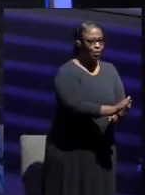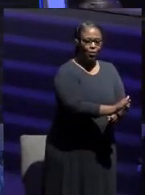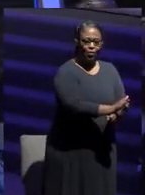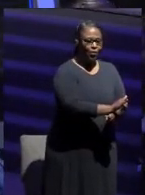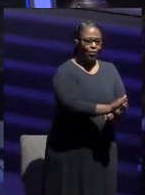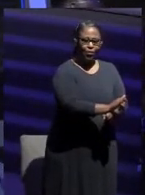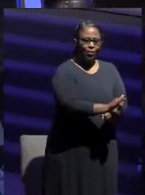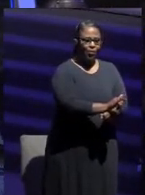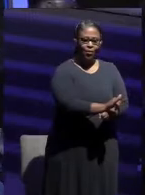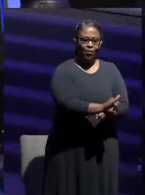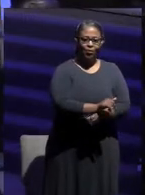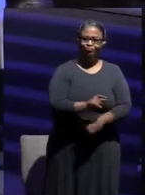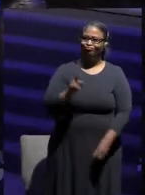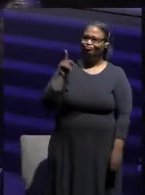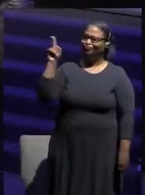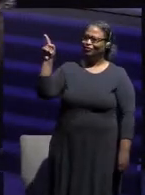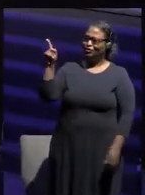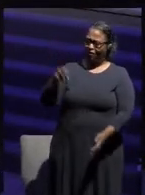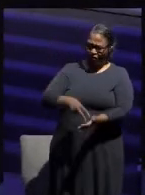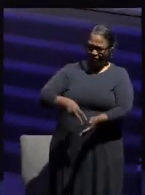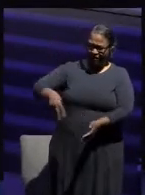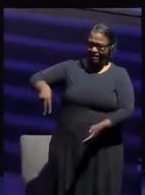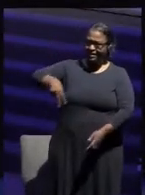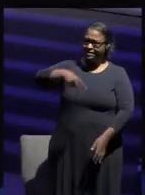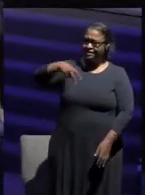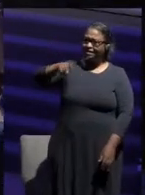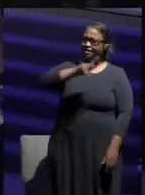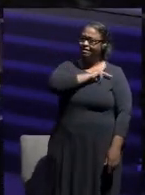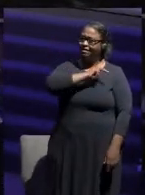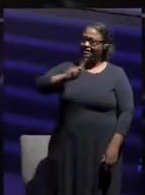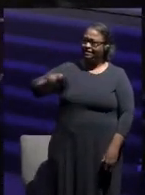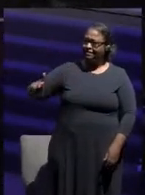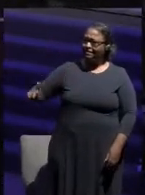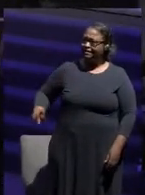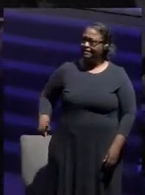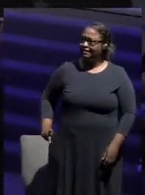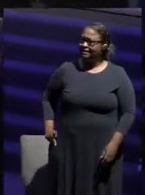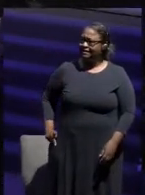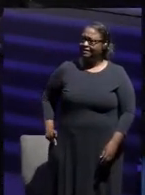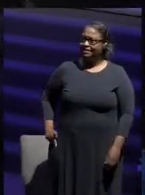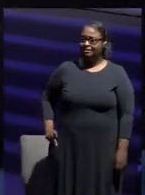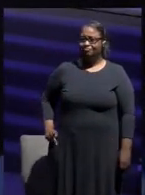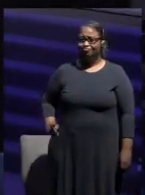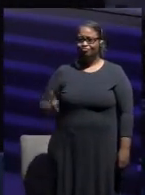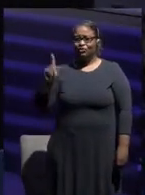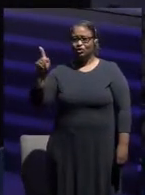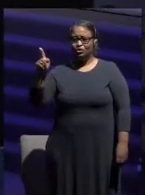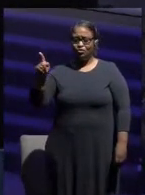You are the risen King.